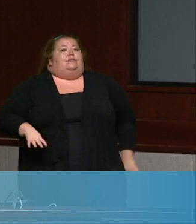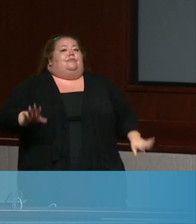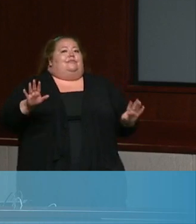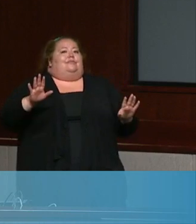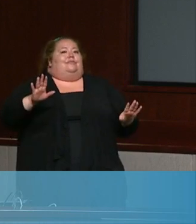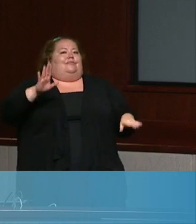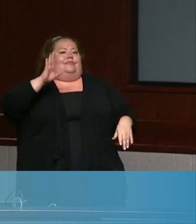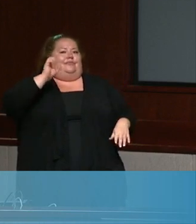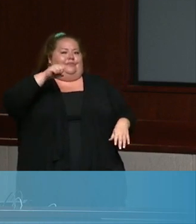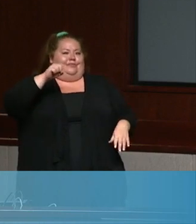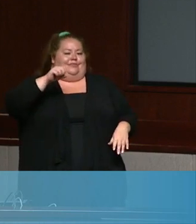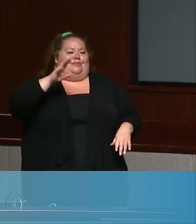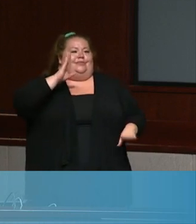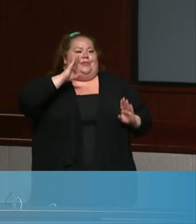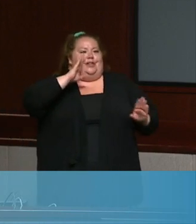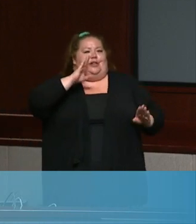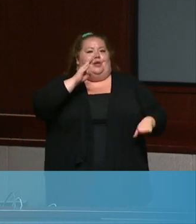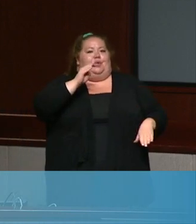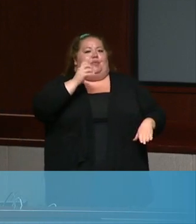Yes. Hi, Megan and Ryan.